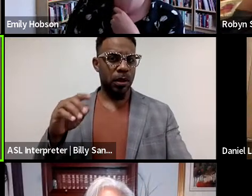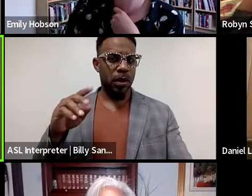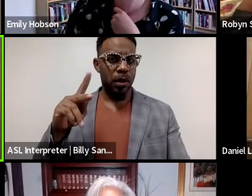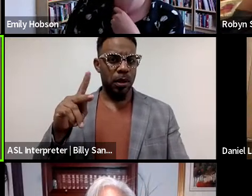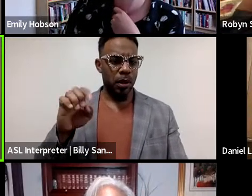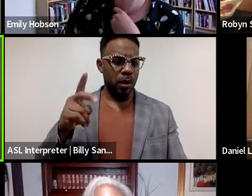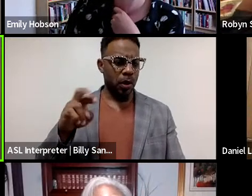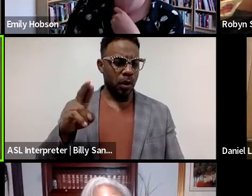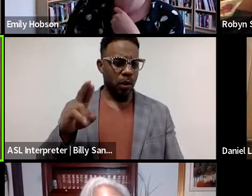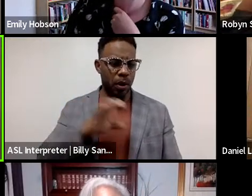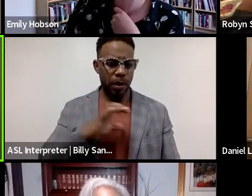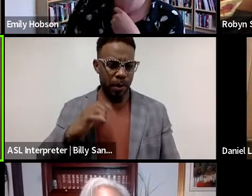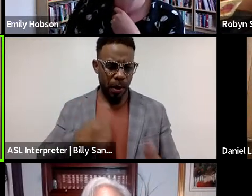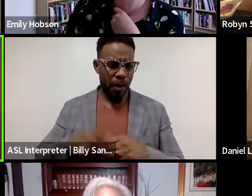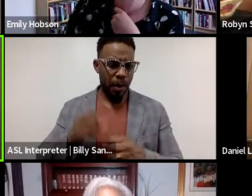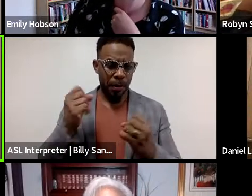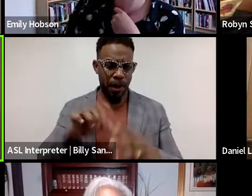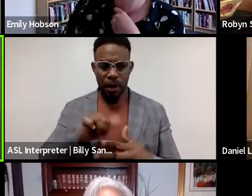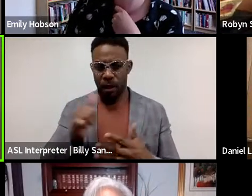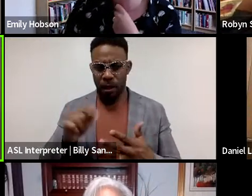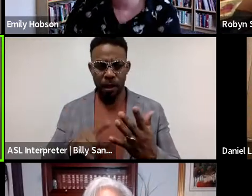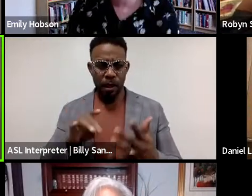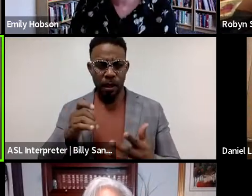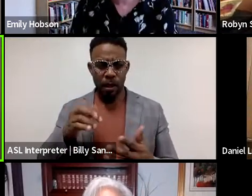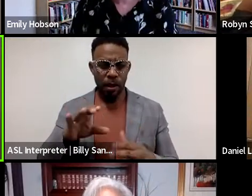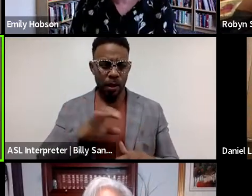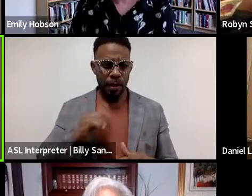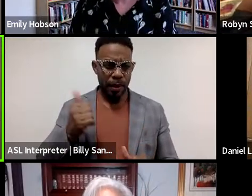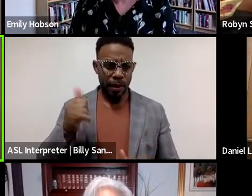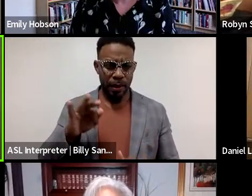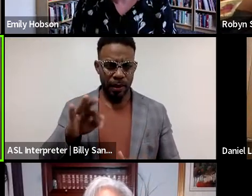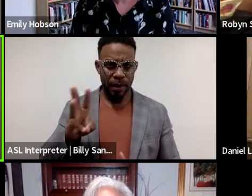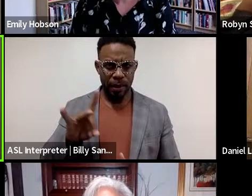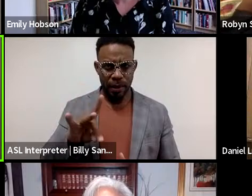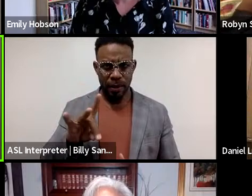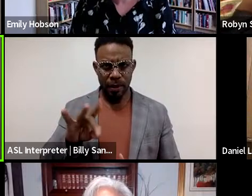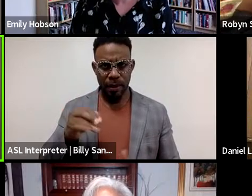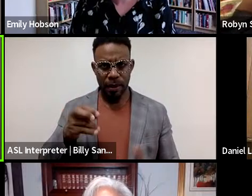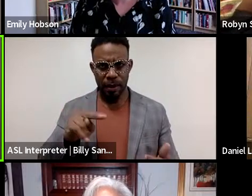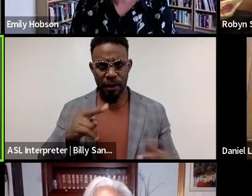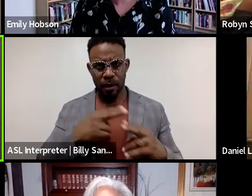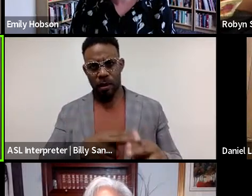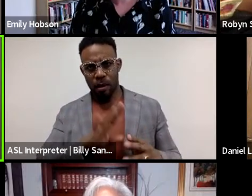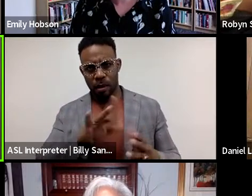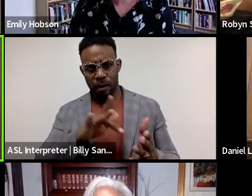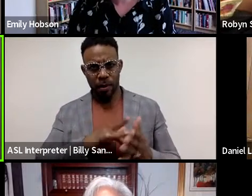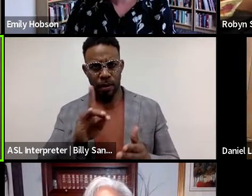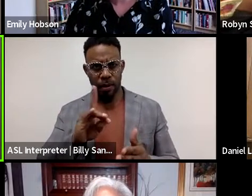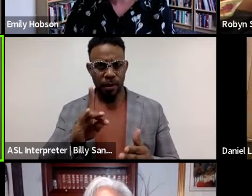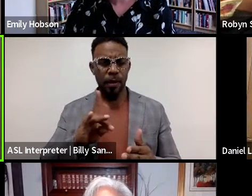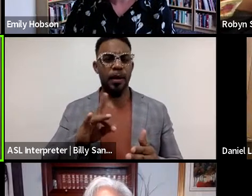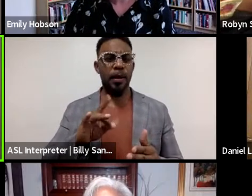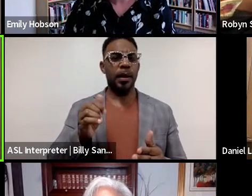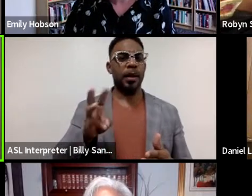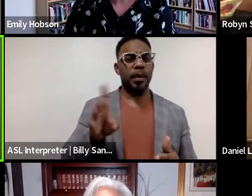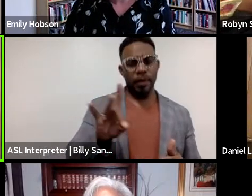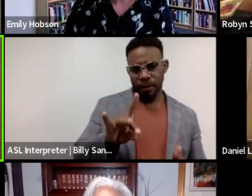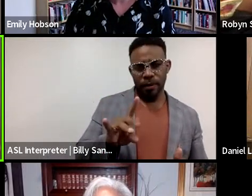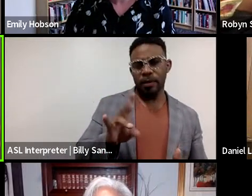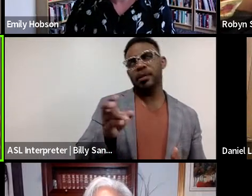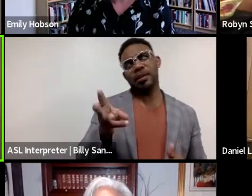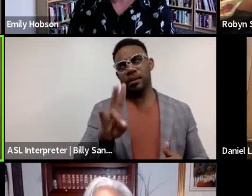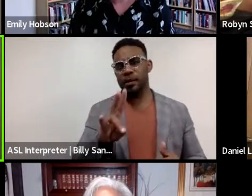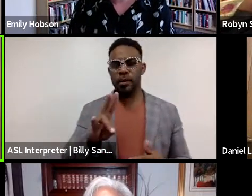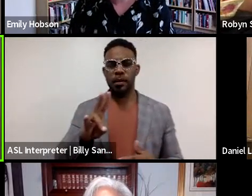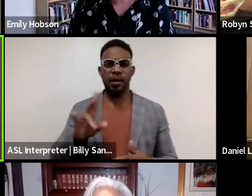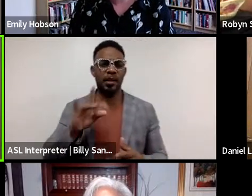Commission, right, among many others. But the Kerner Commission in 1968, which Johnson called in the middle of the Detroit Rebellion in 67, the Kerner